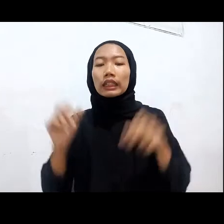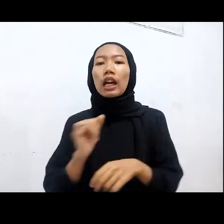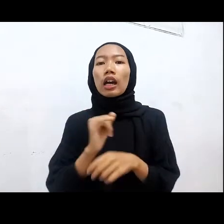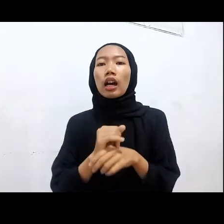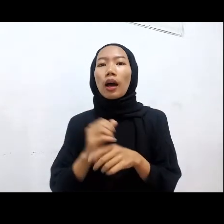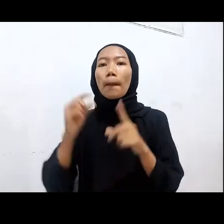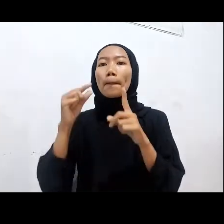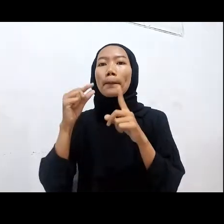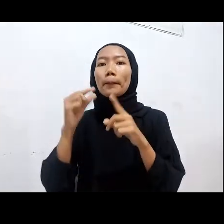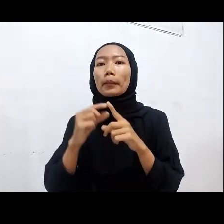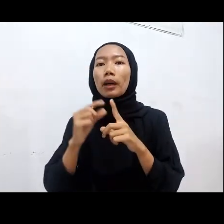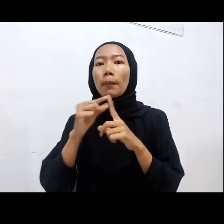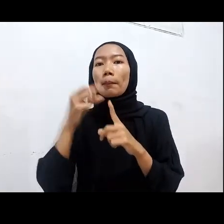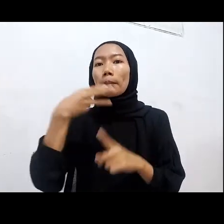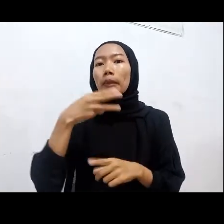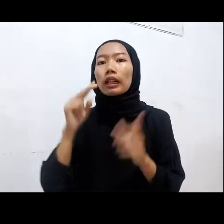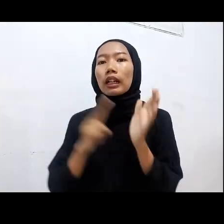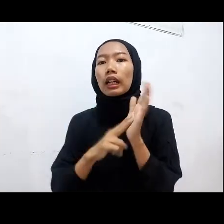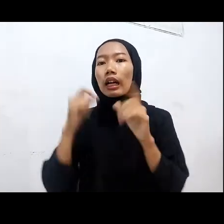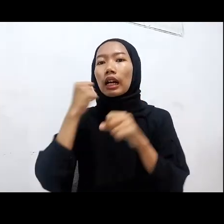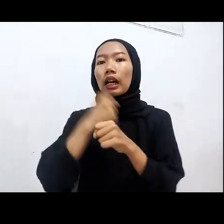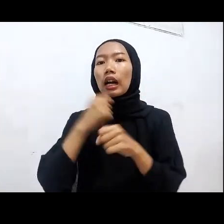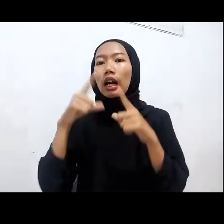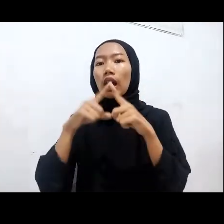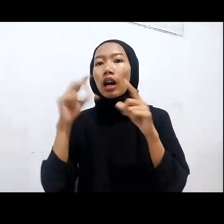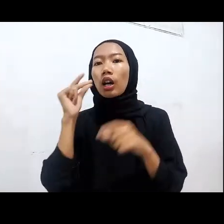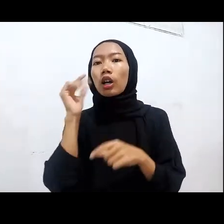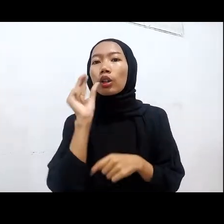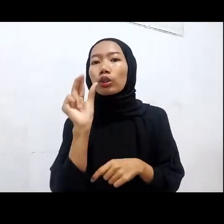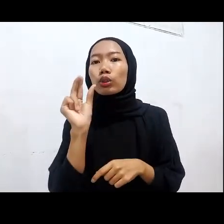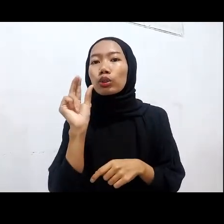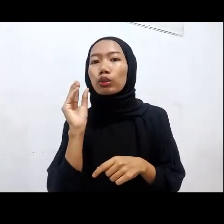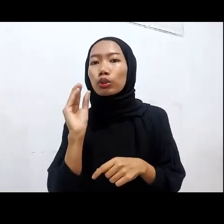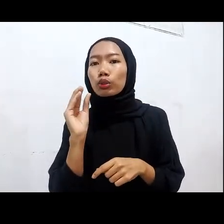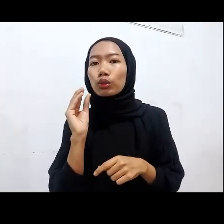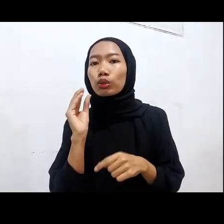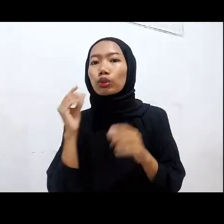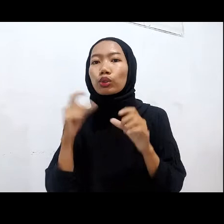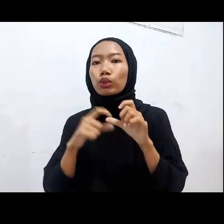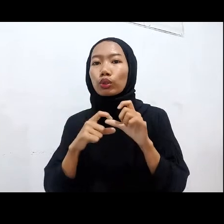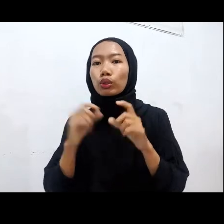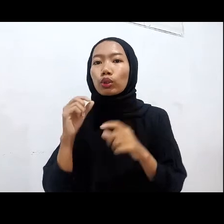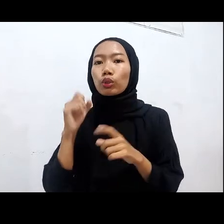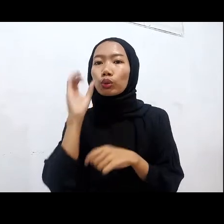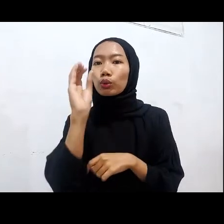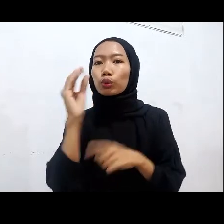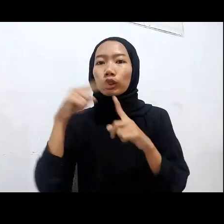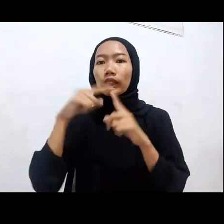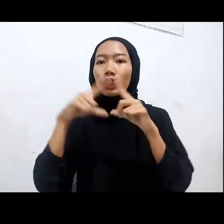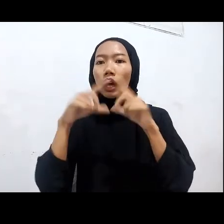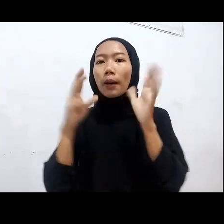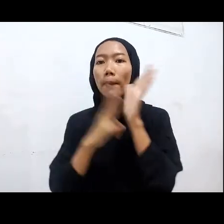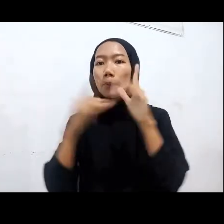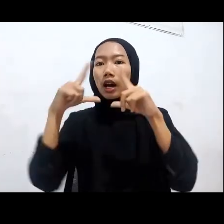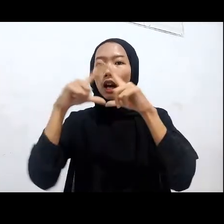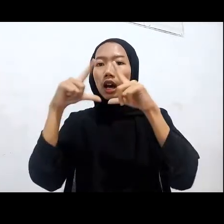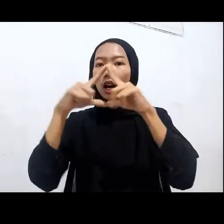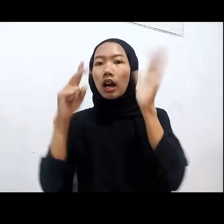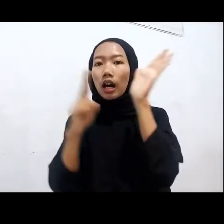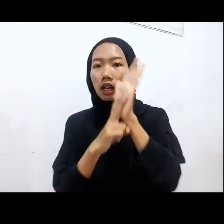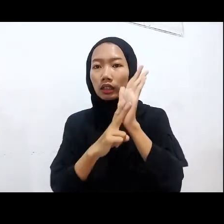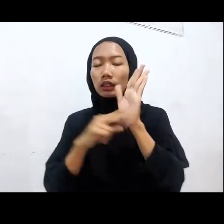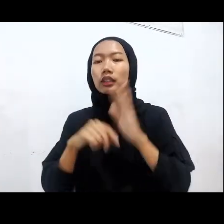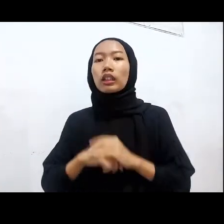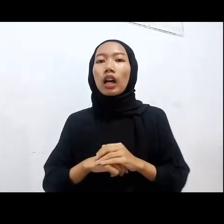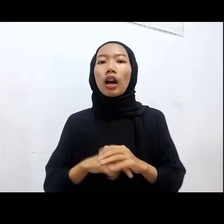And one of the things that we always start with really is data. So when we